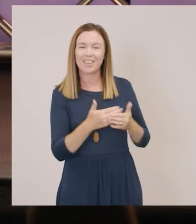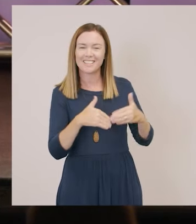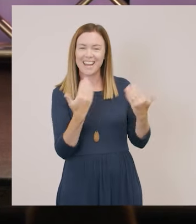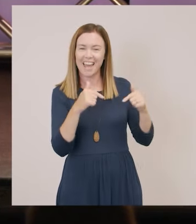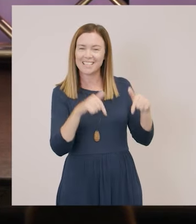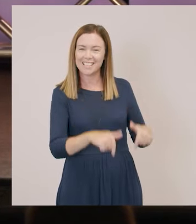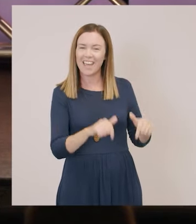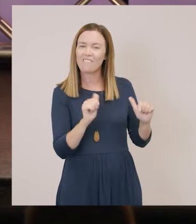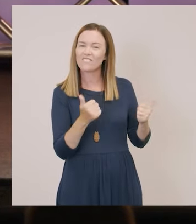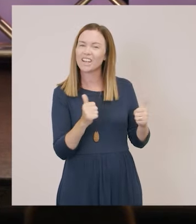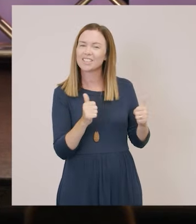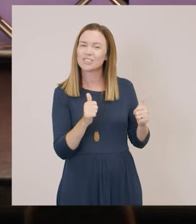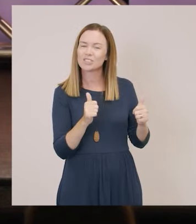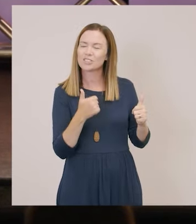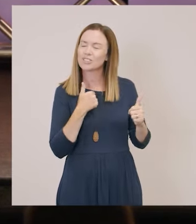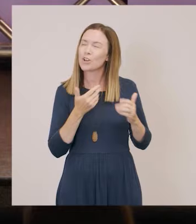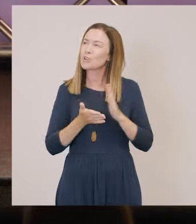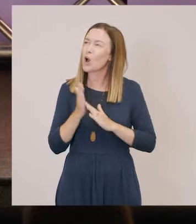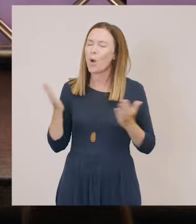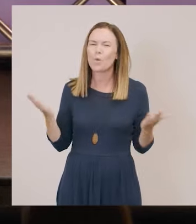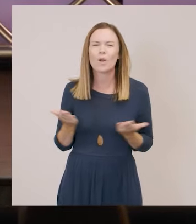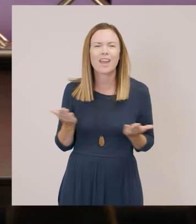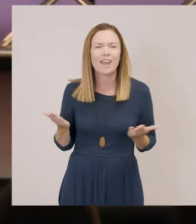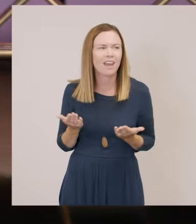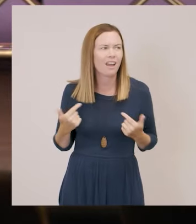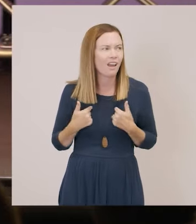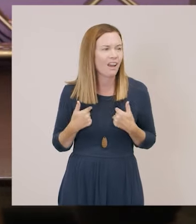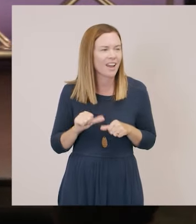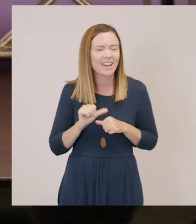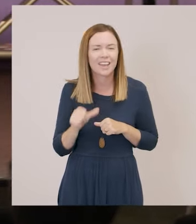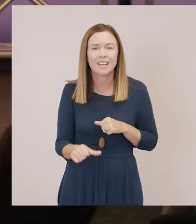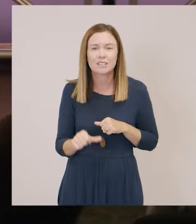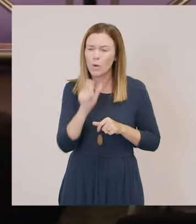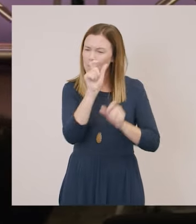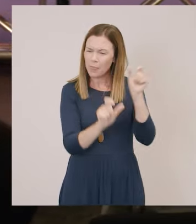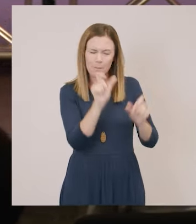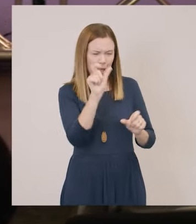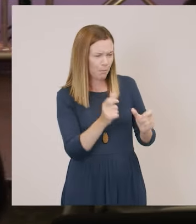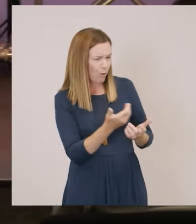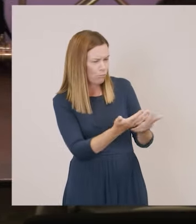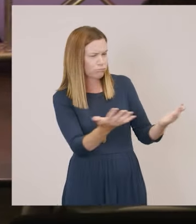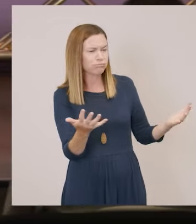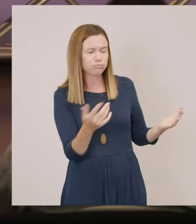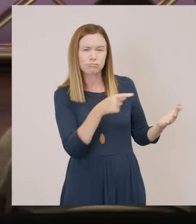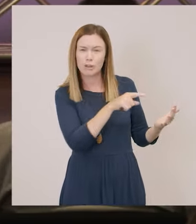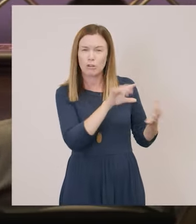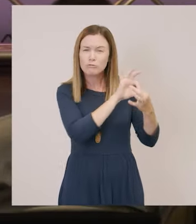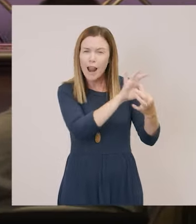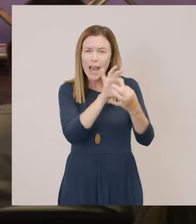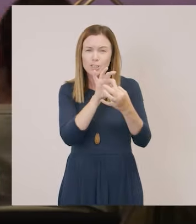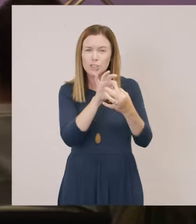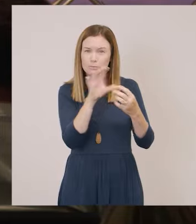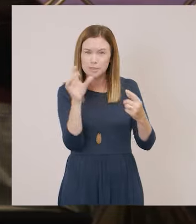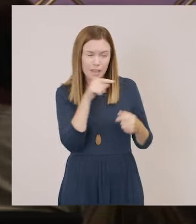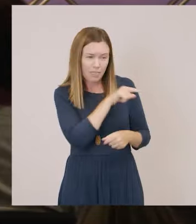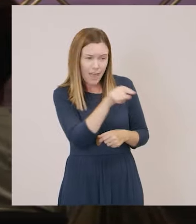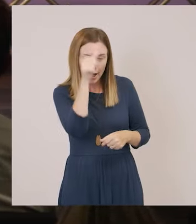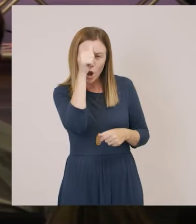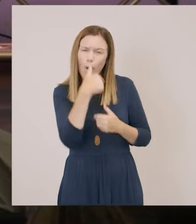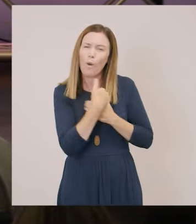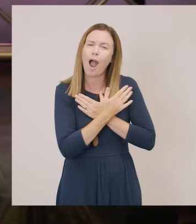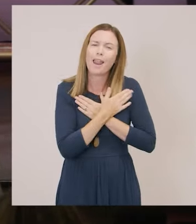finished? And what about the people around you? Are your relationships intact? Do the people around you know how much you